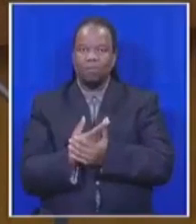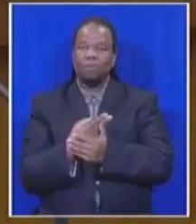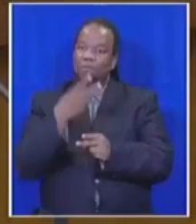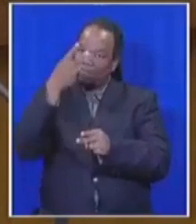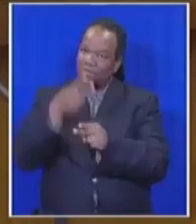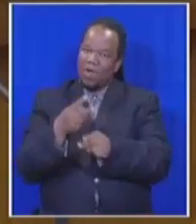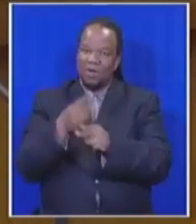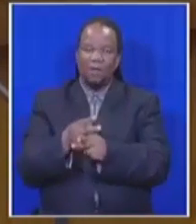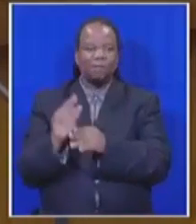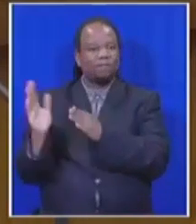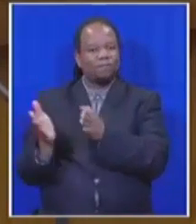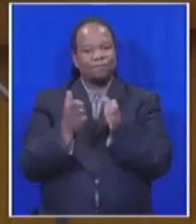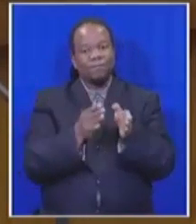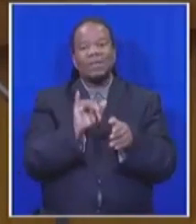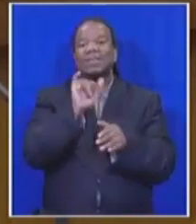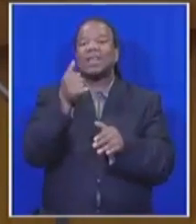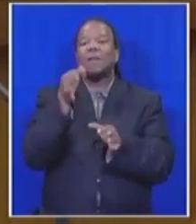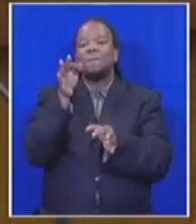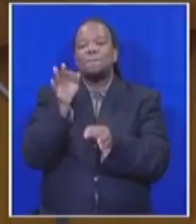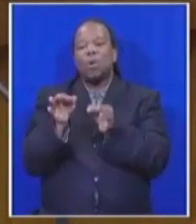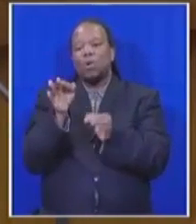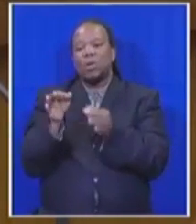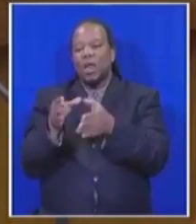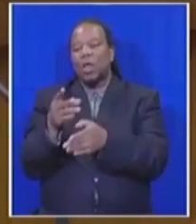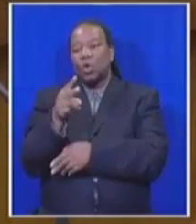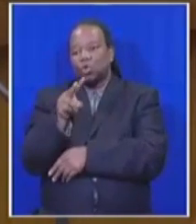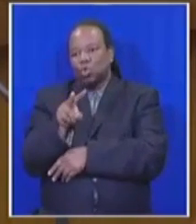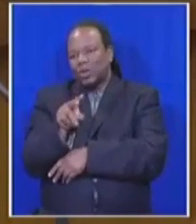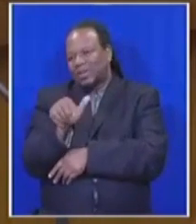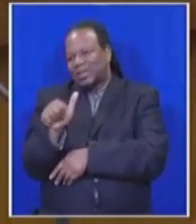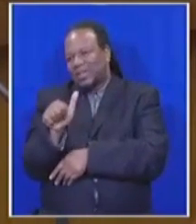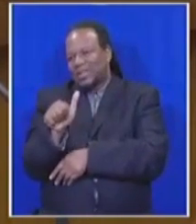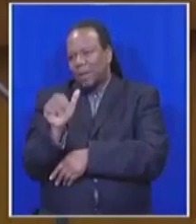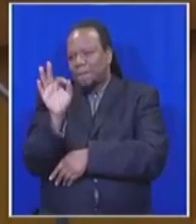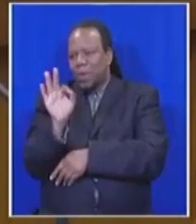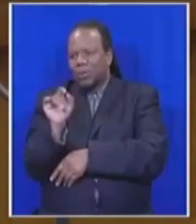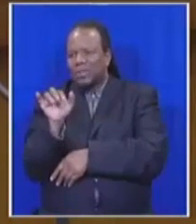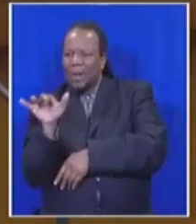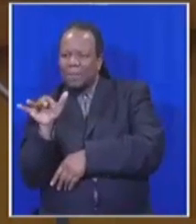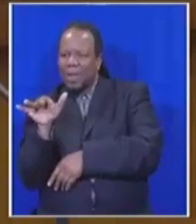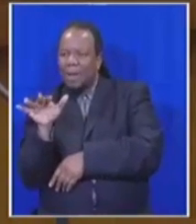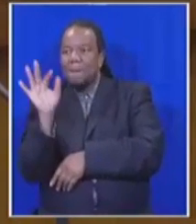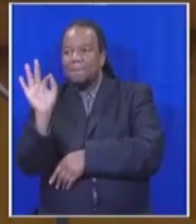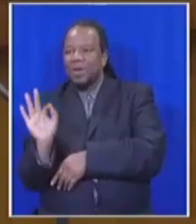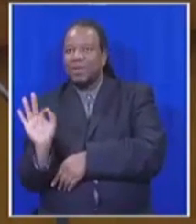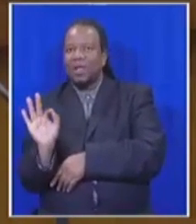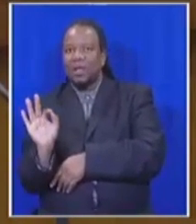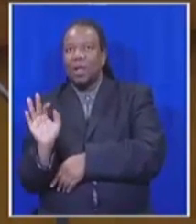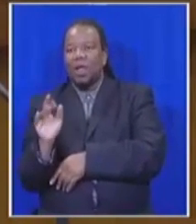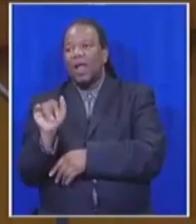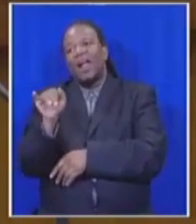second party is sitting at 26-point-something%. The second. Not to mention the third